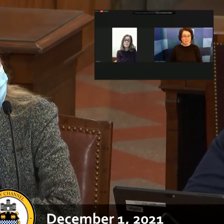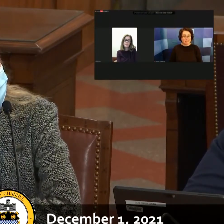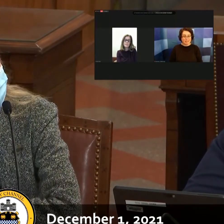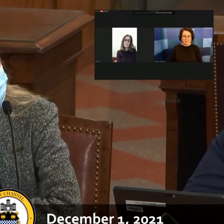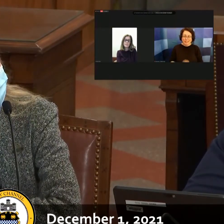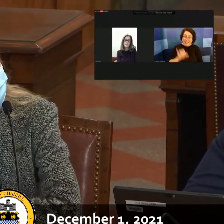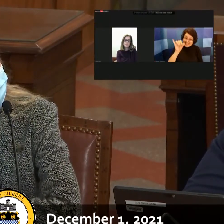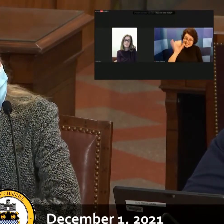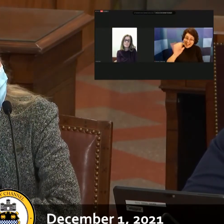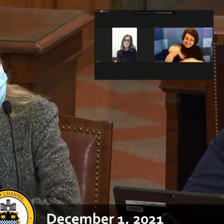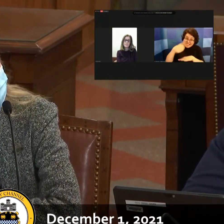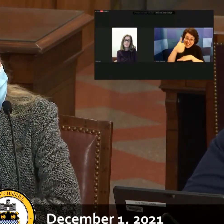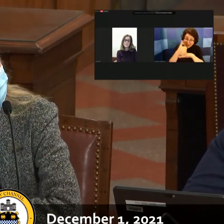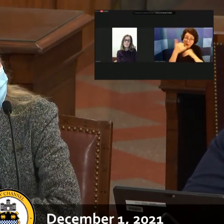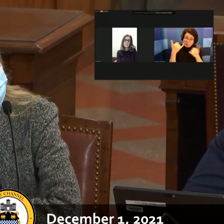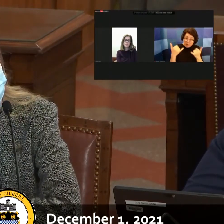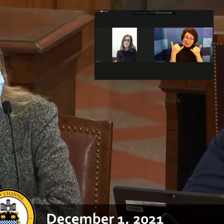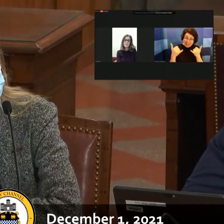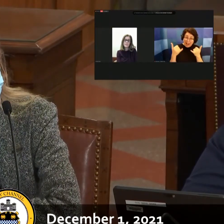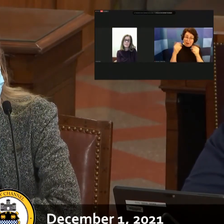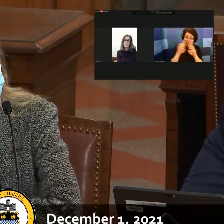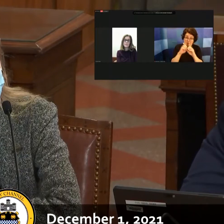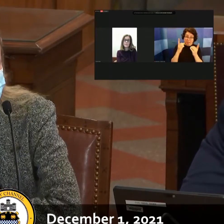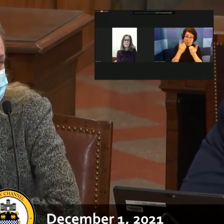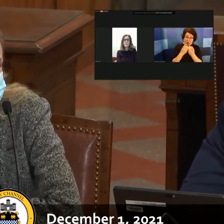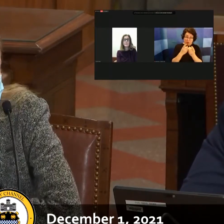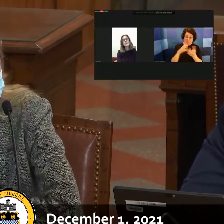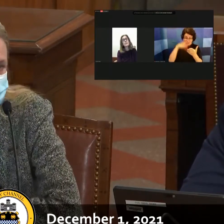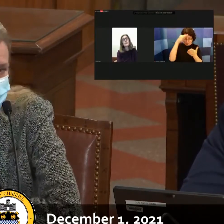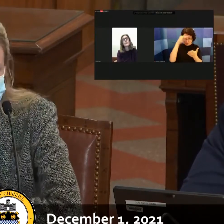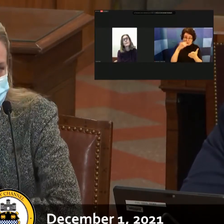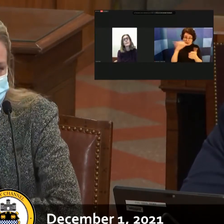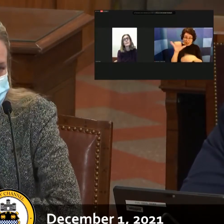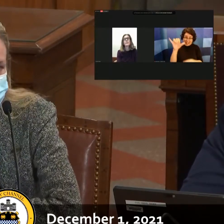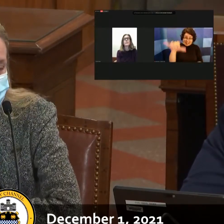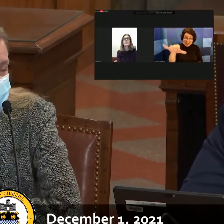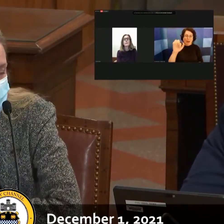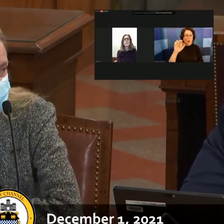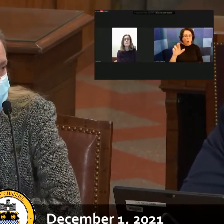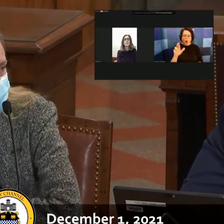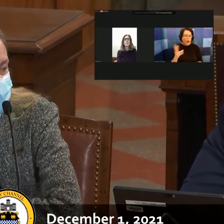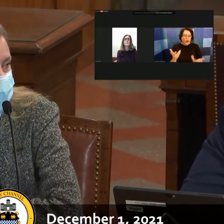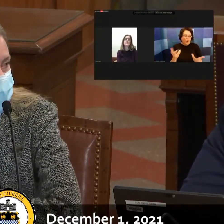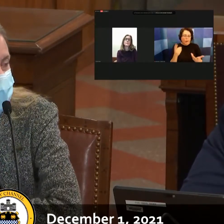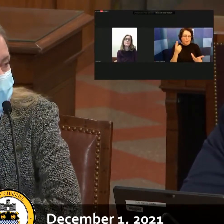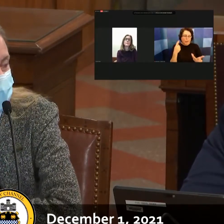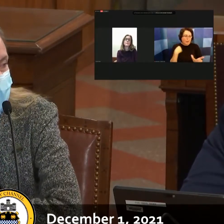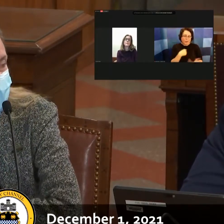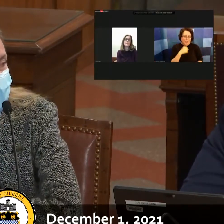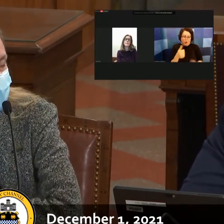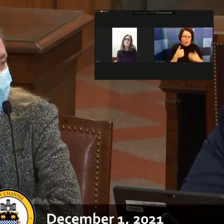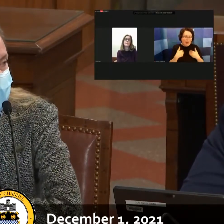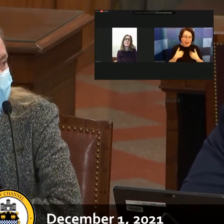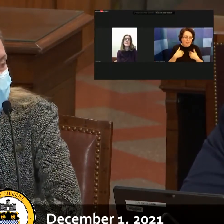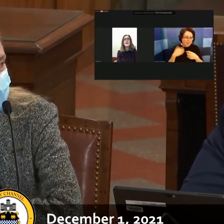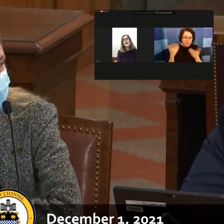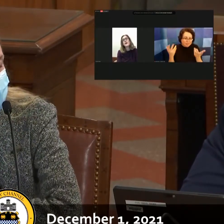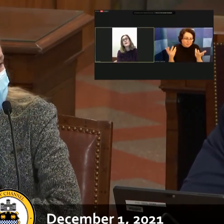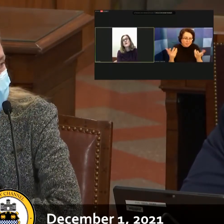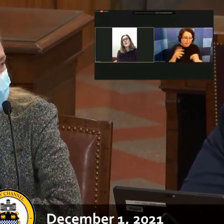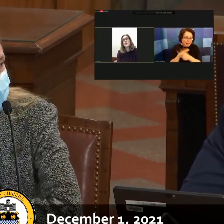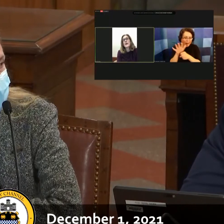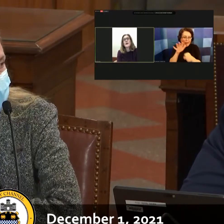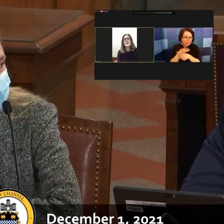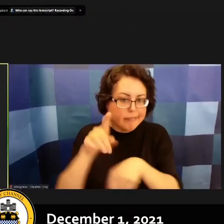the department is it just or is it not because we just don't have the bandwidth i'm kind of curious there so